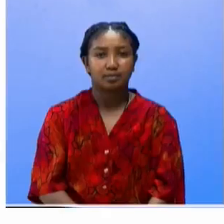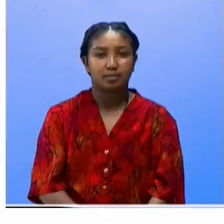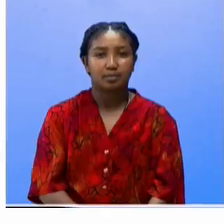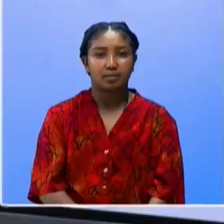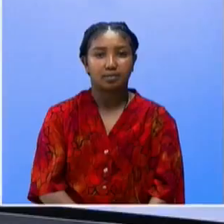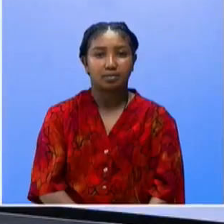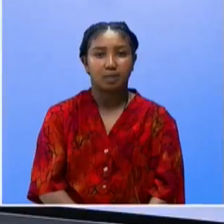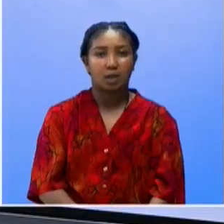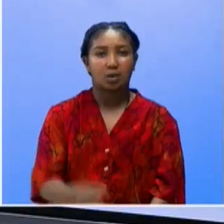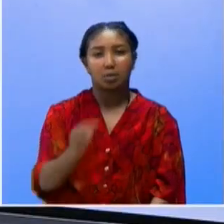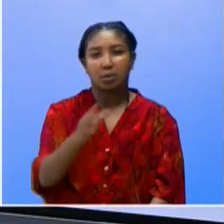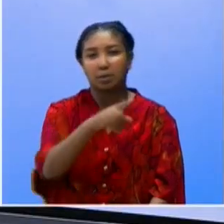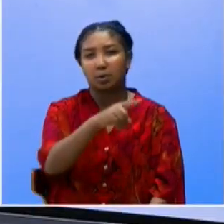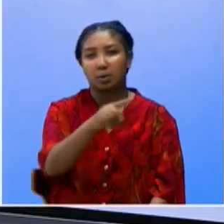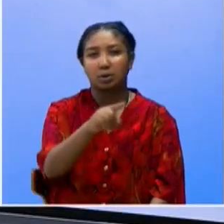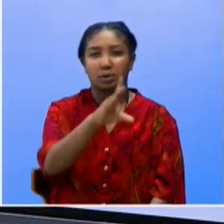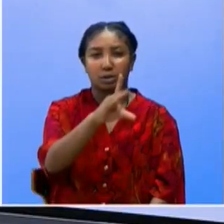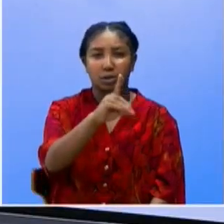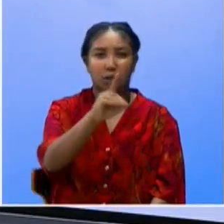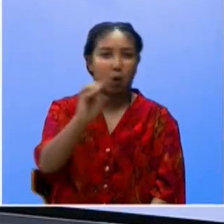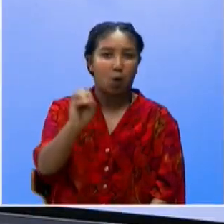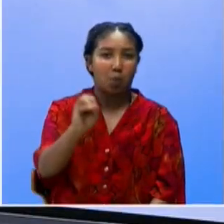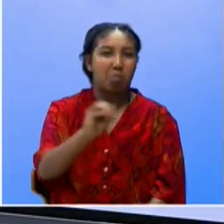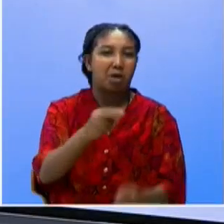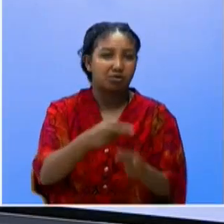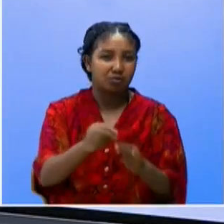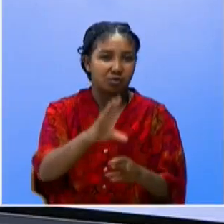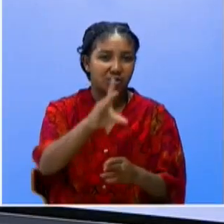Maybe you can say DO to make it short.